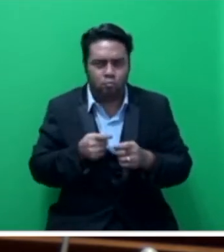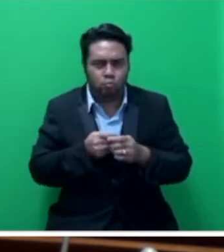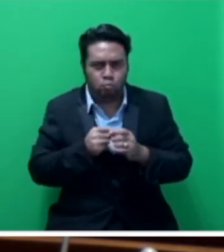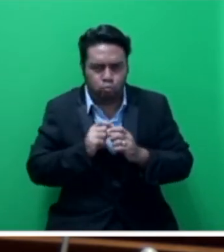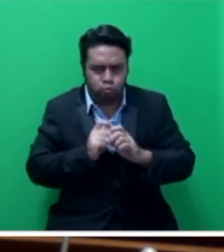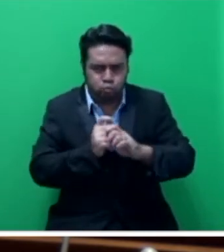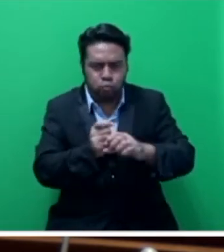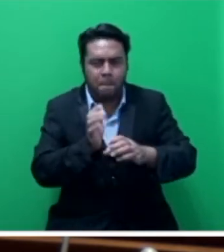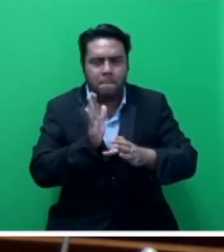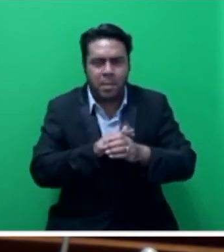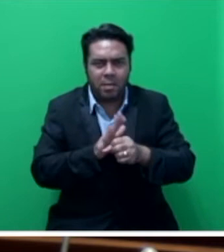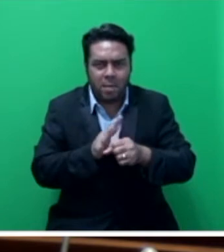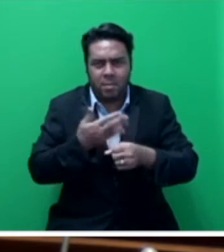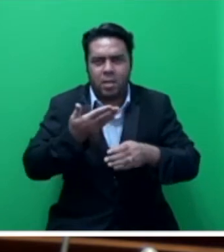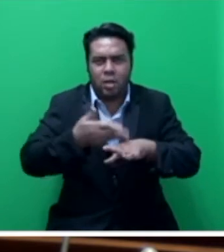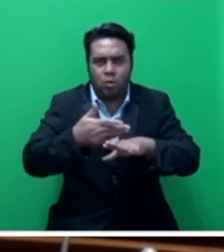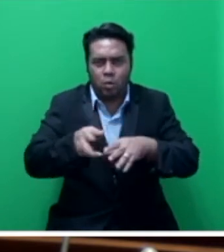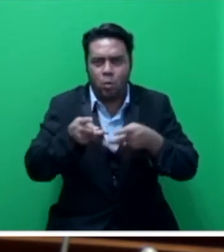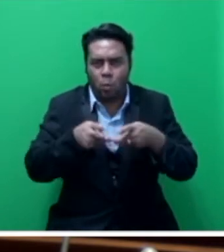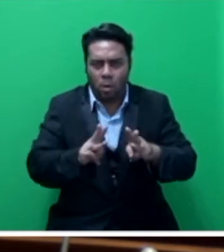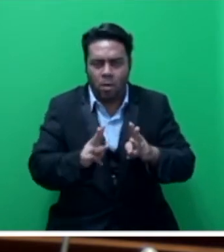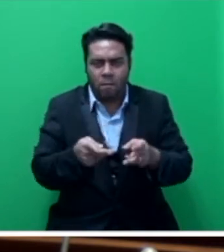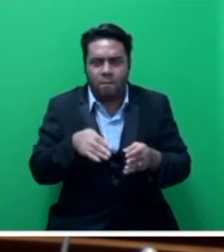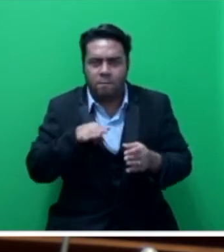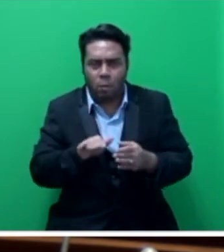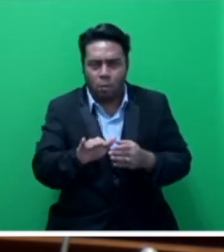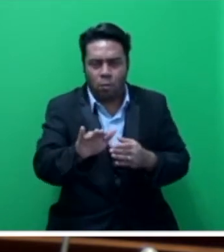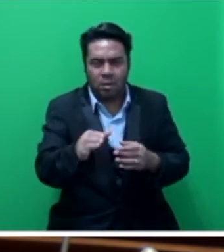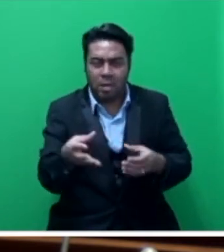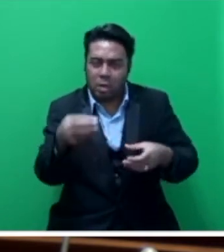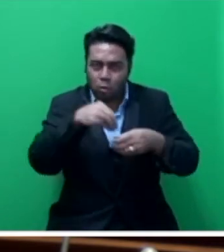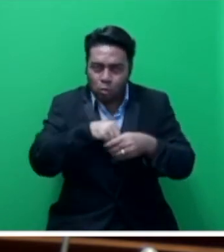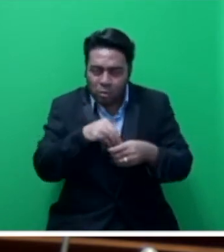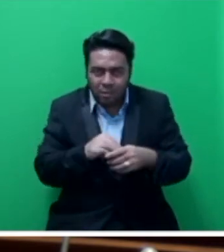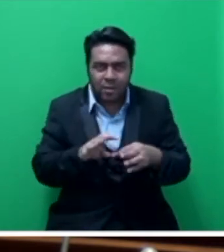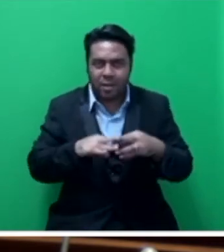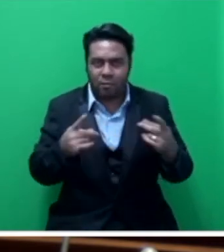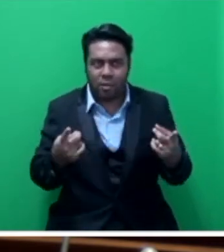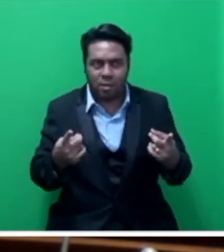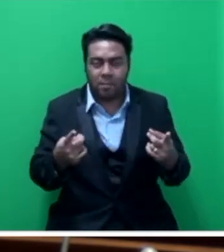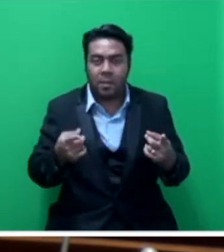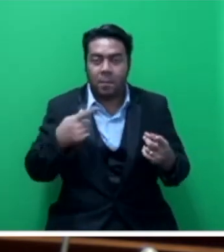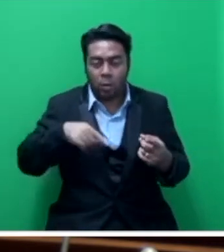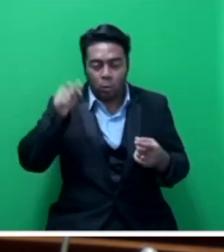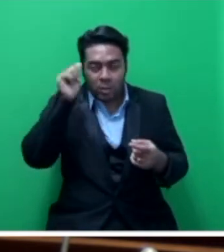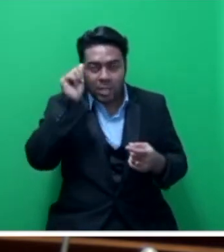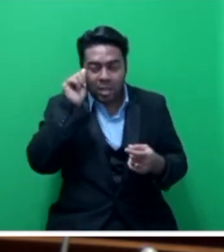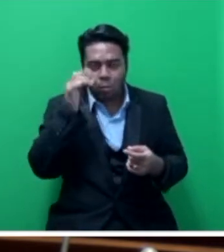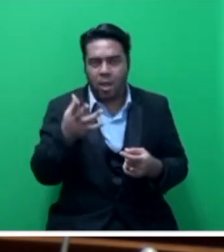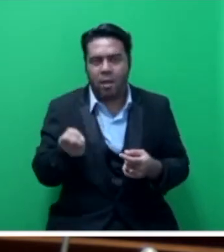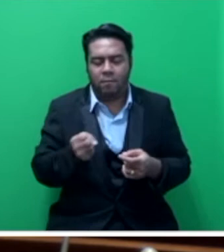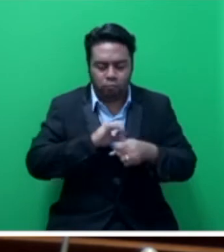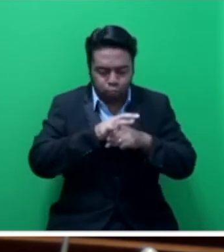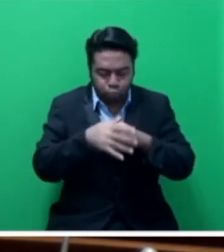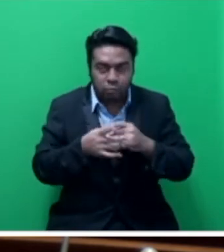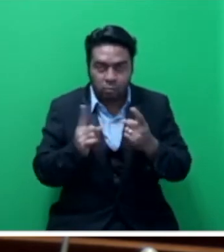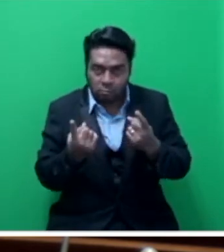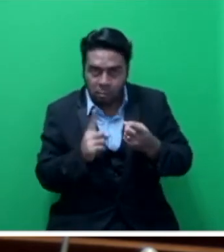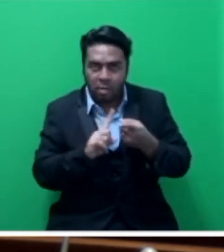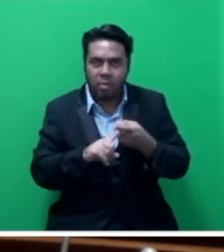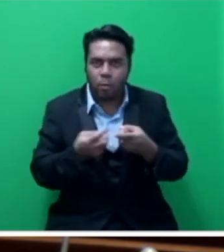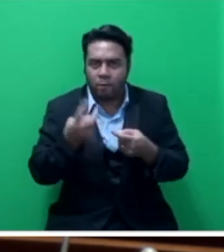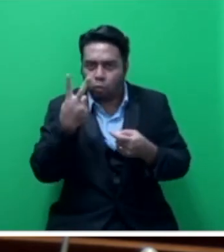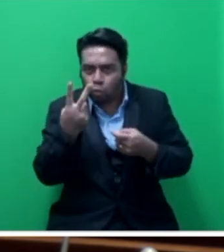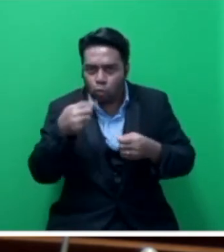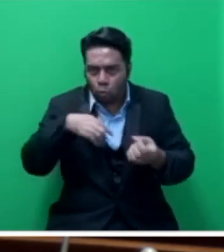forward. And we have not lost momentum, Mr. Speaker, sir, despite the 2 hurricanes that we've actually just had. Mr. Speaker, sir, the